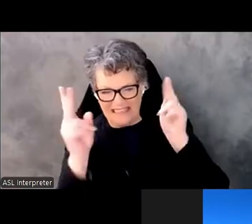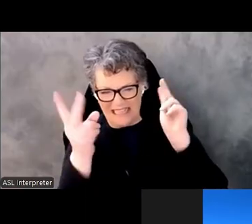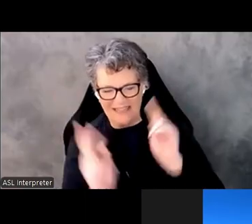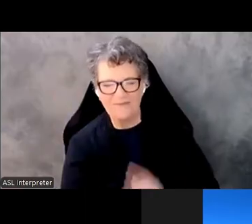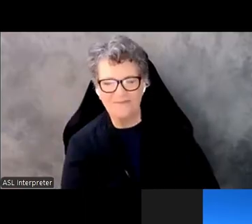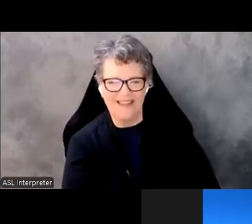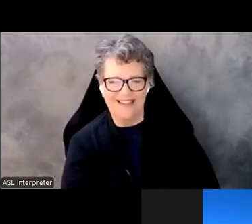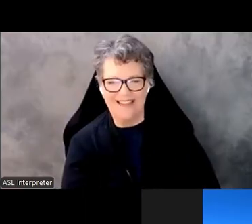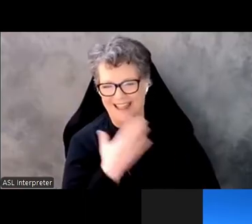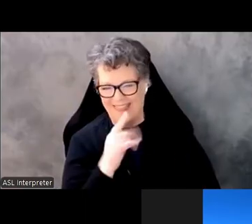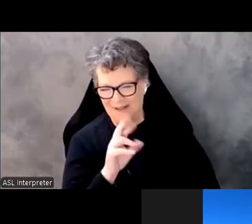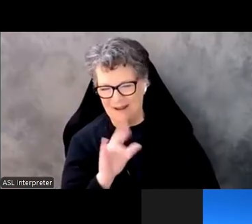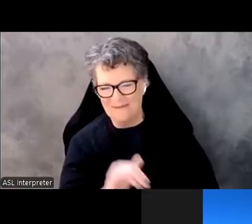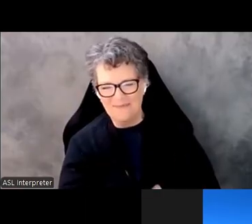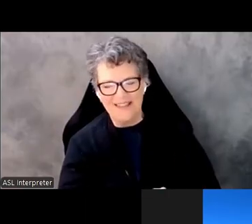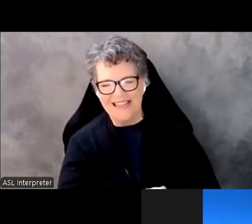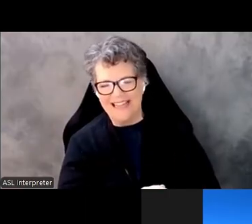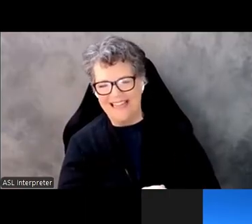thanks, Danny.